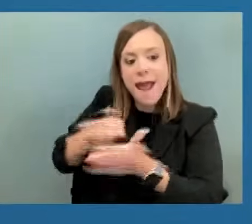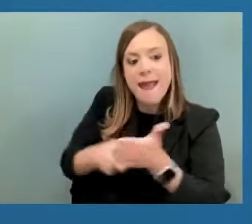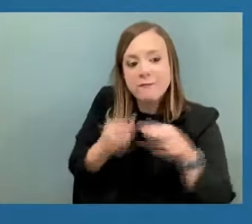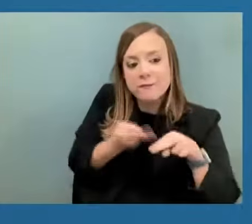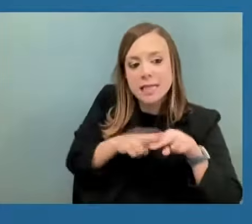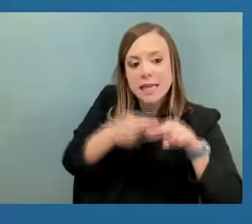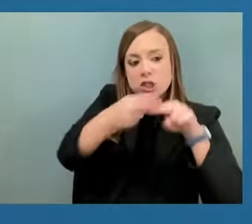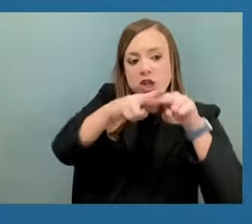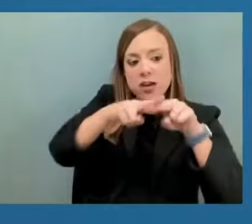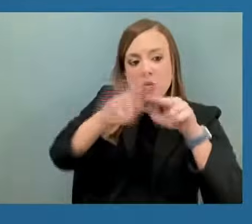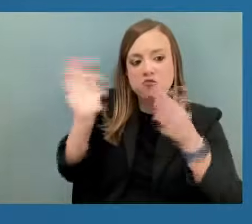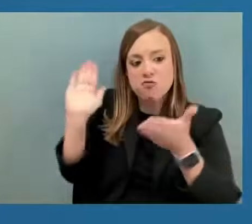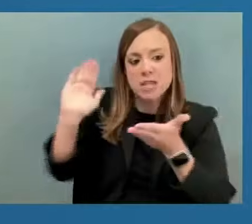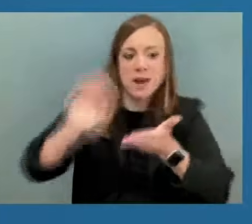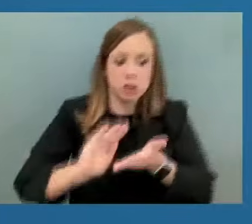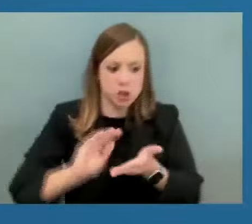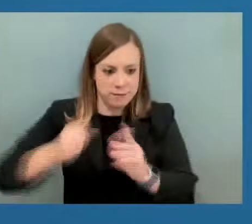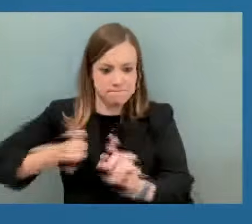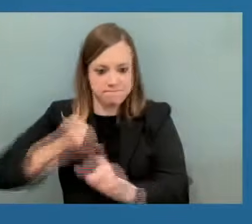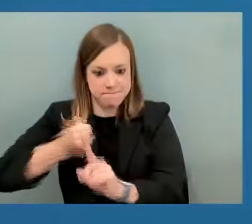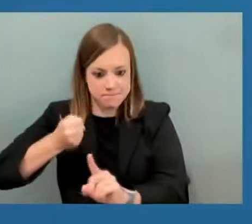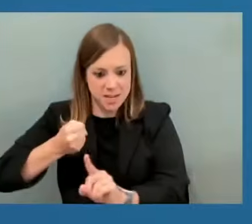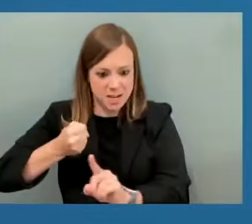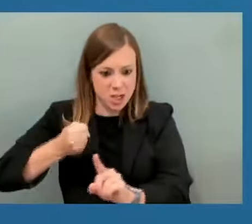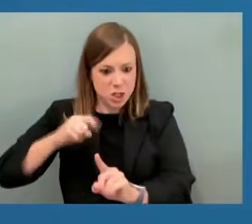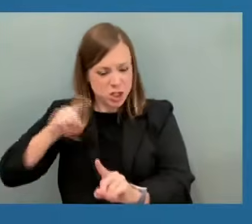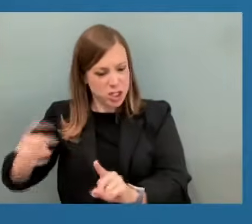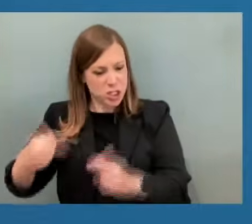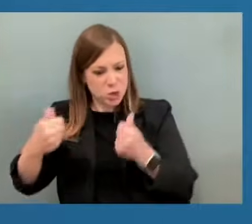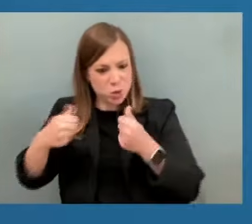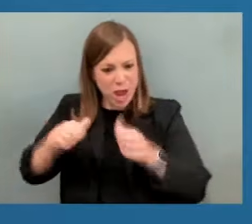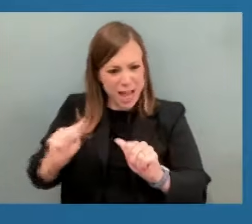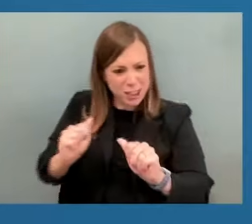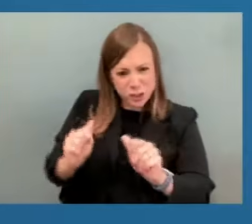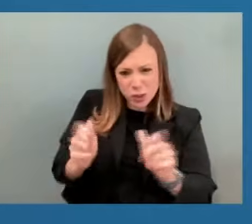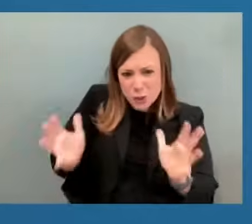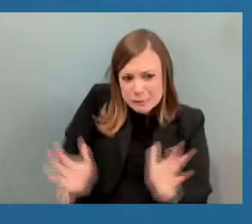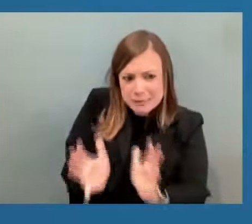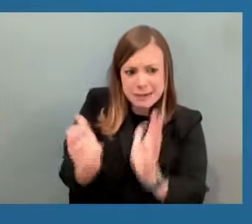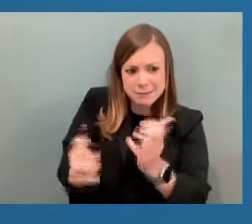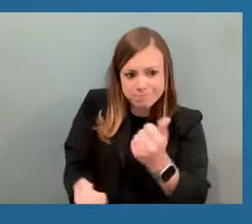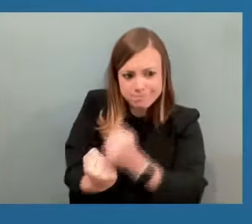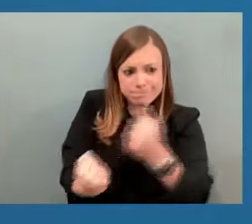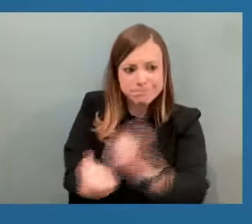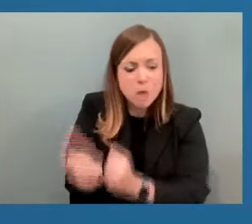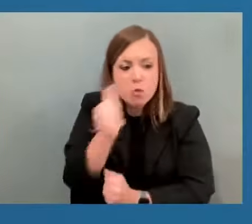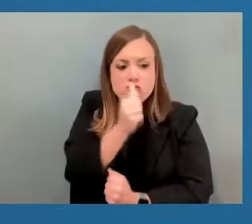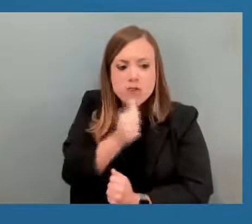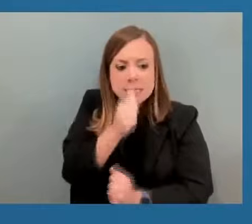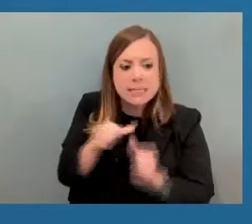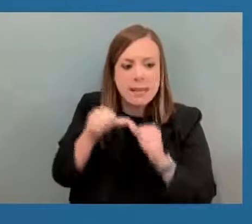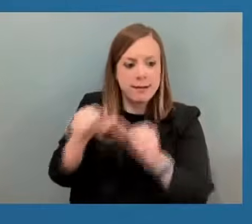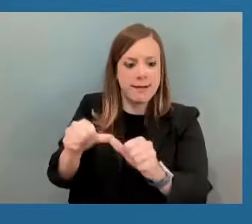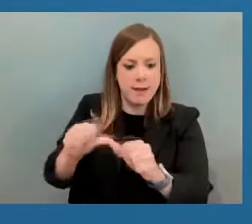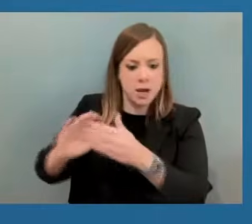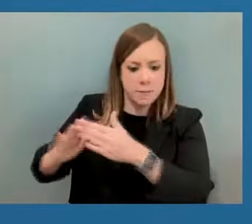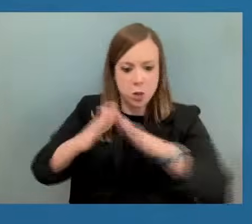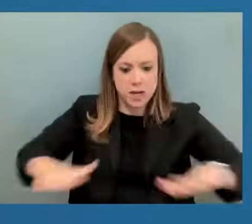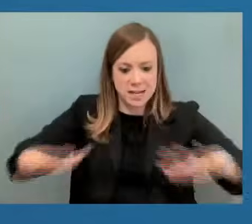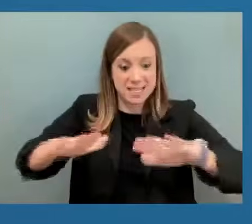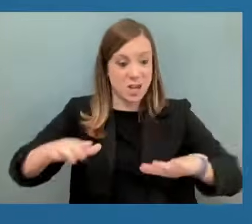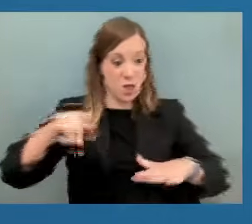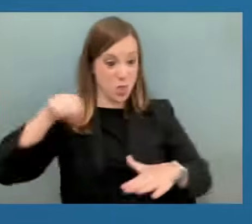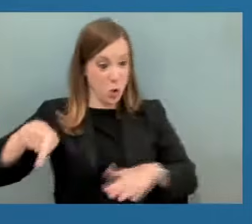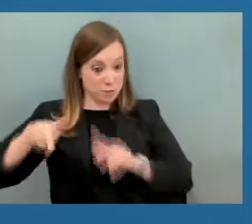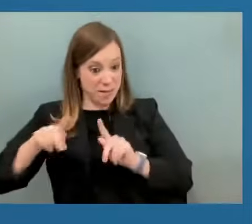communities. Those ALICE folks we talked about, it's worse than just not being able to meet a $400 budget or whatever the